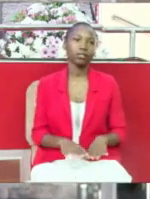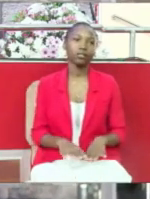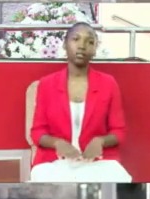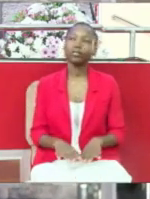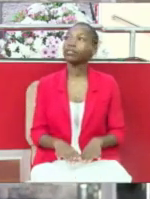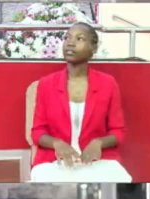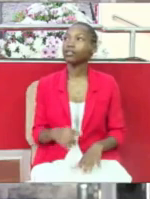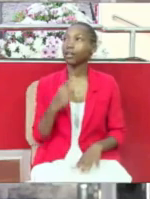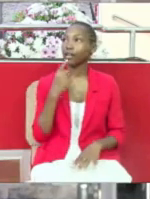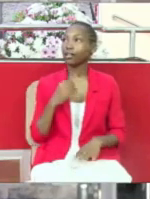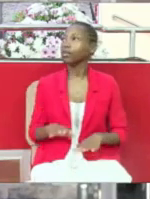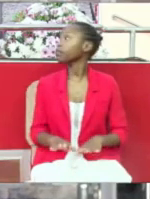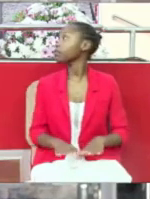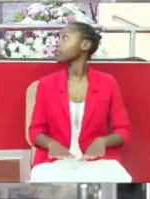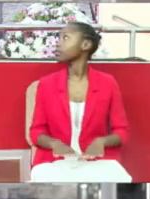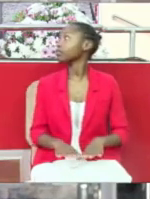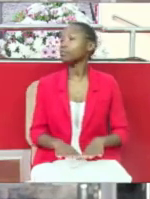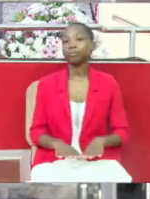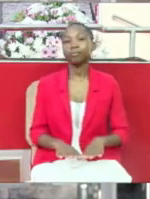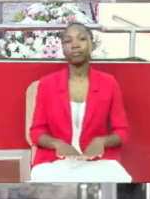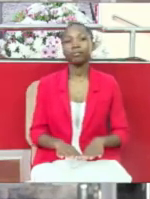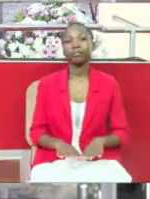Red carpet. Mkeka mwekundu.